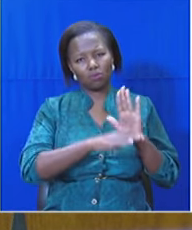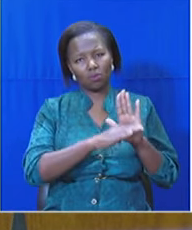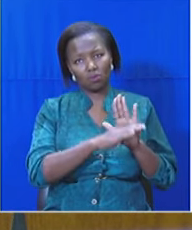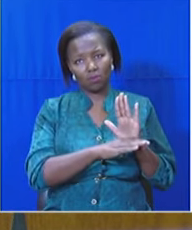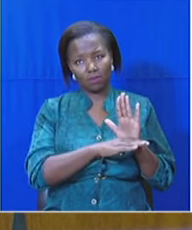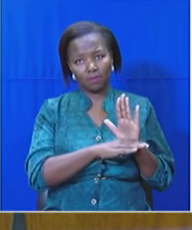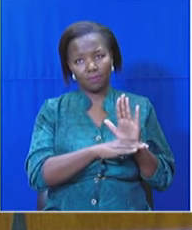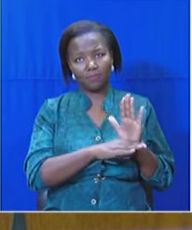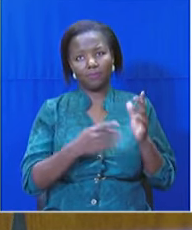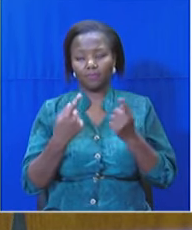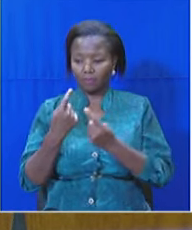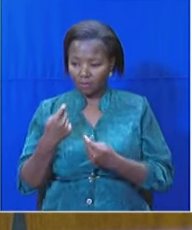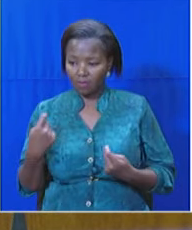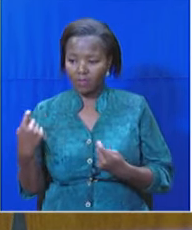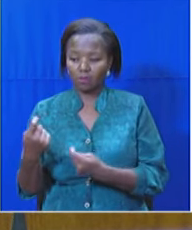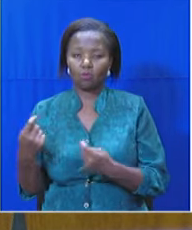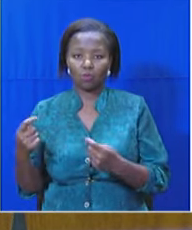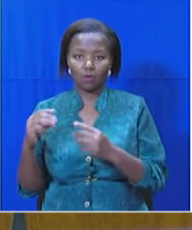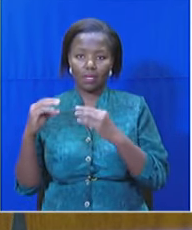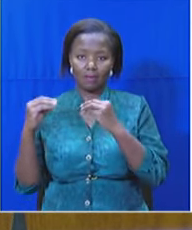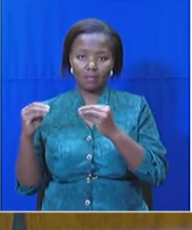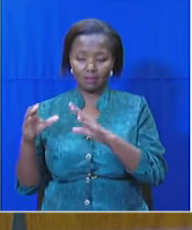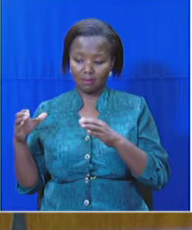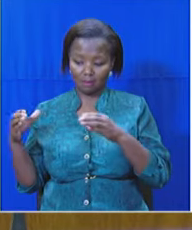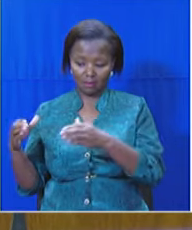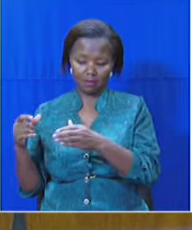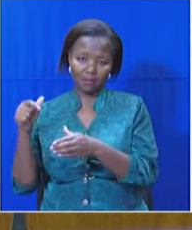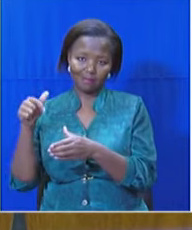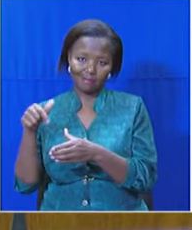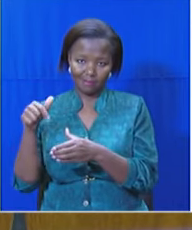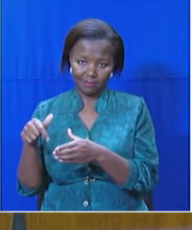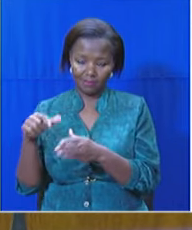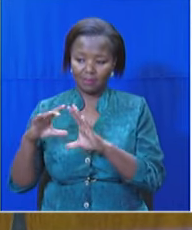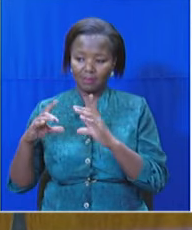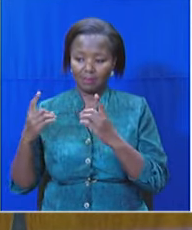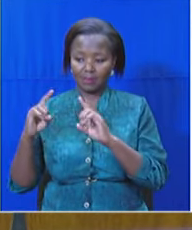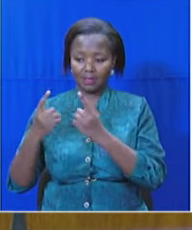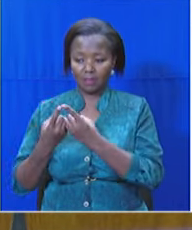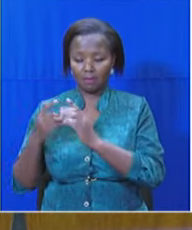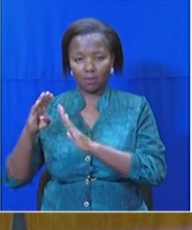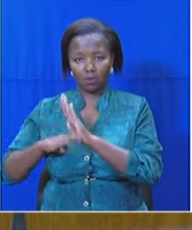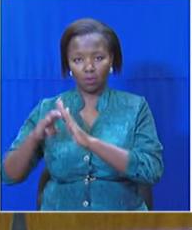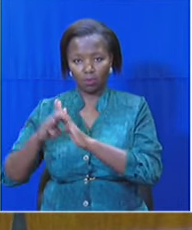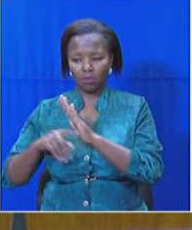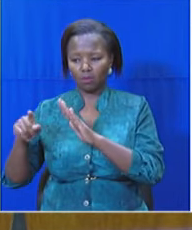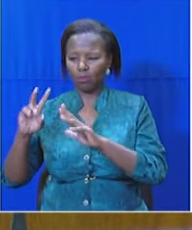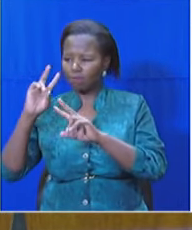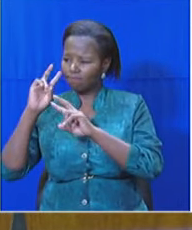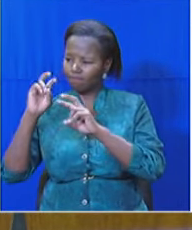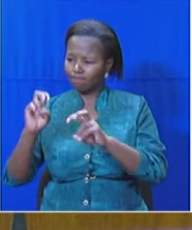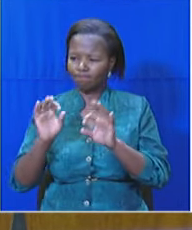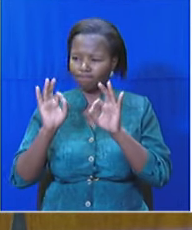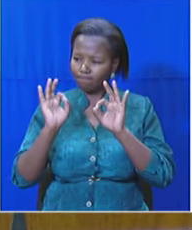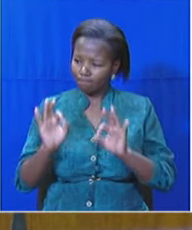The Rural Industry Department program will also investigate quality model that